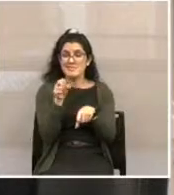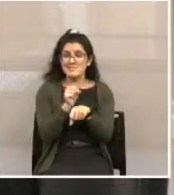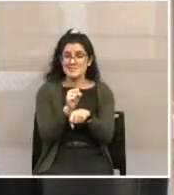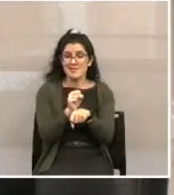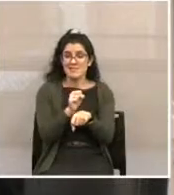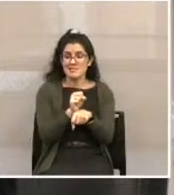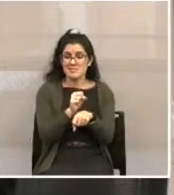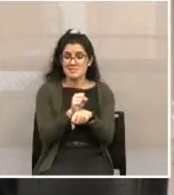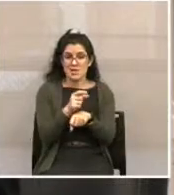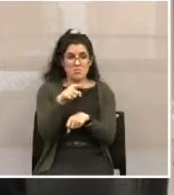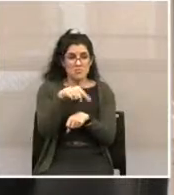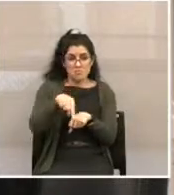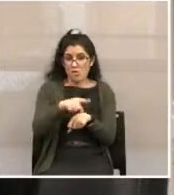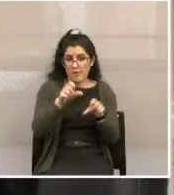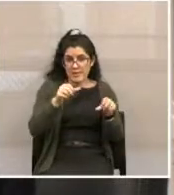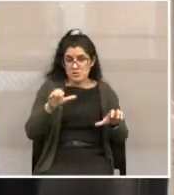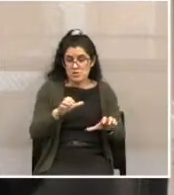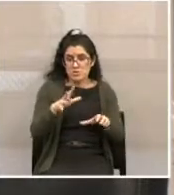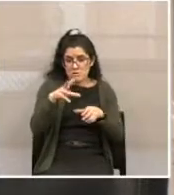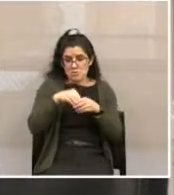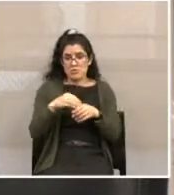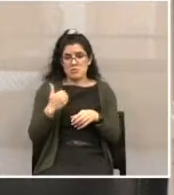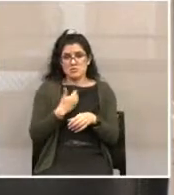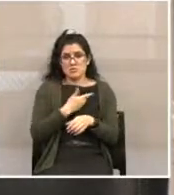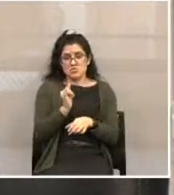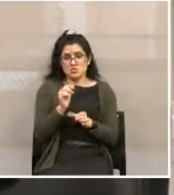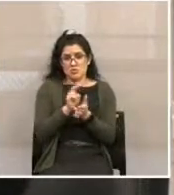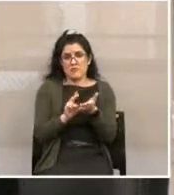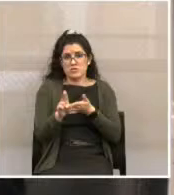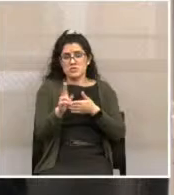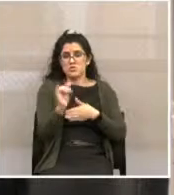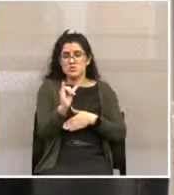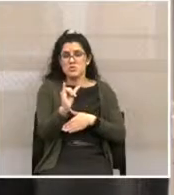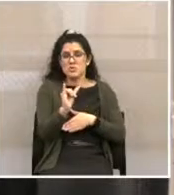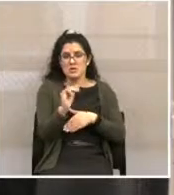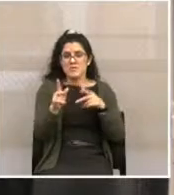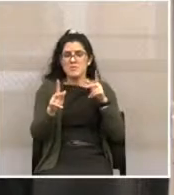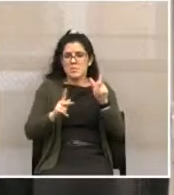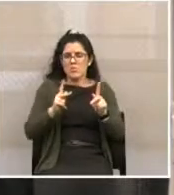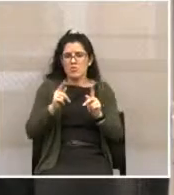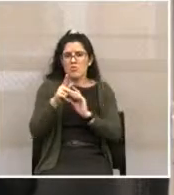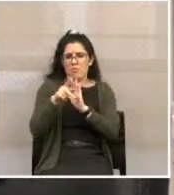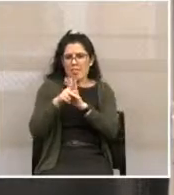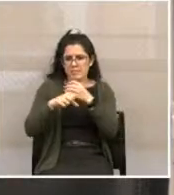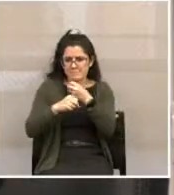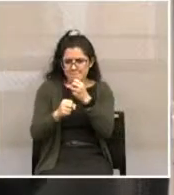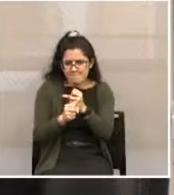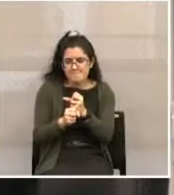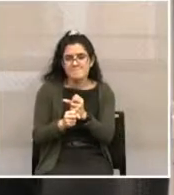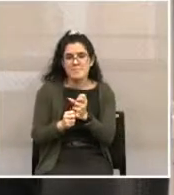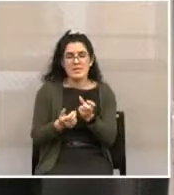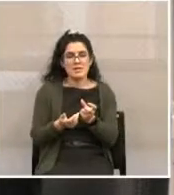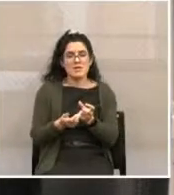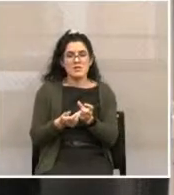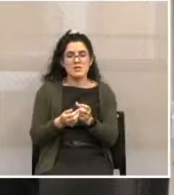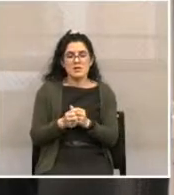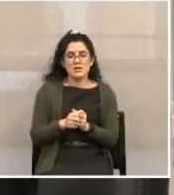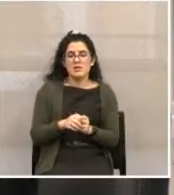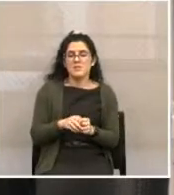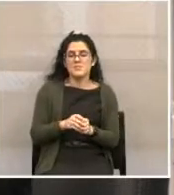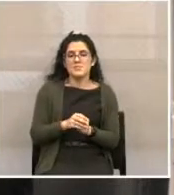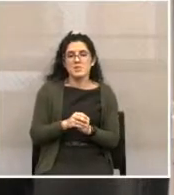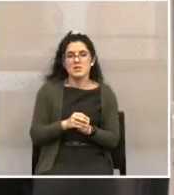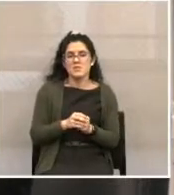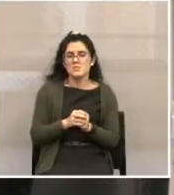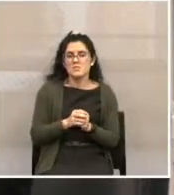us can undertake, and that includes us at the universities, those of you who are policymakers, those of you in NGOs and so on, and that